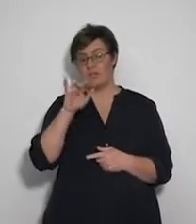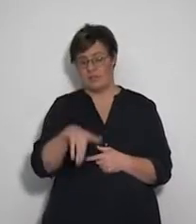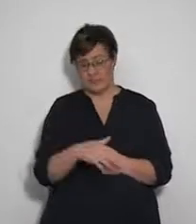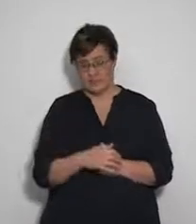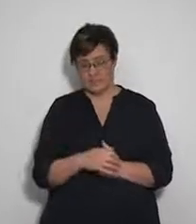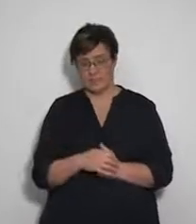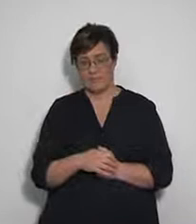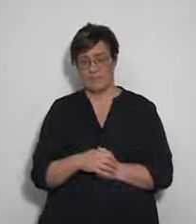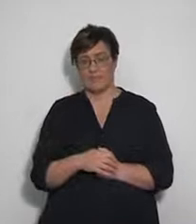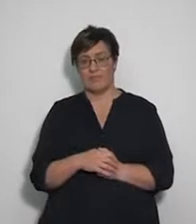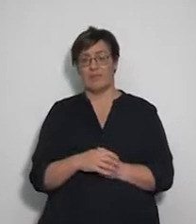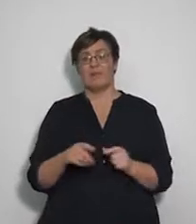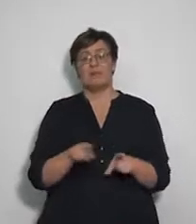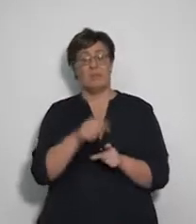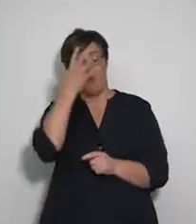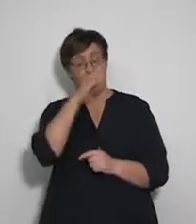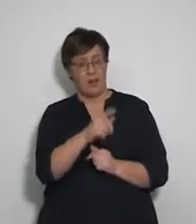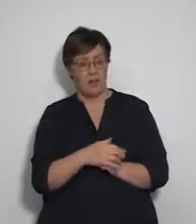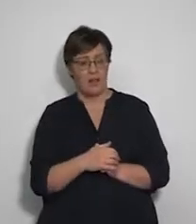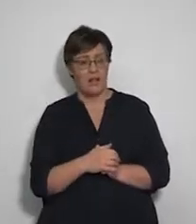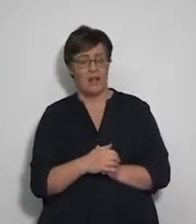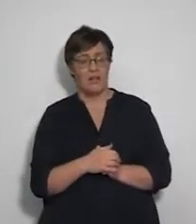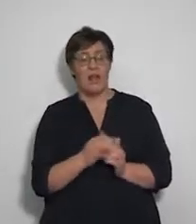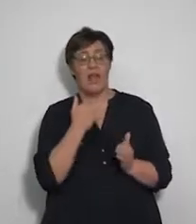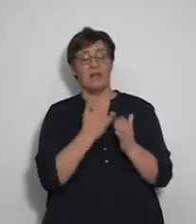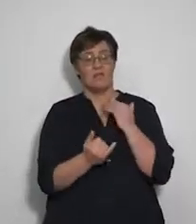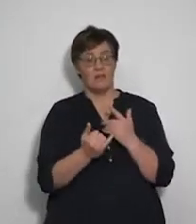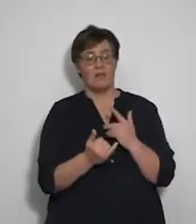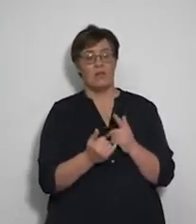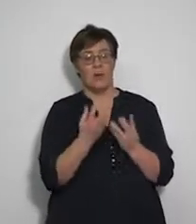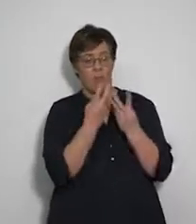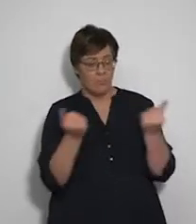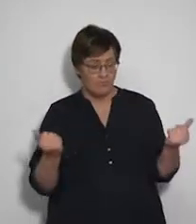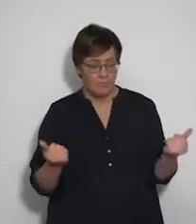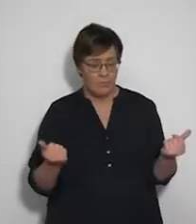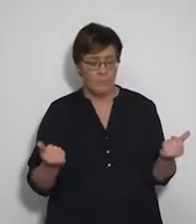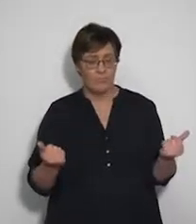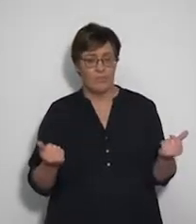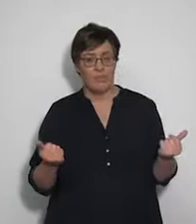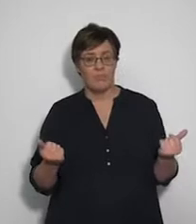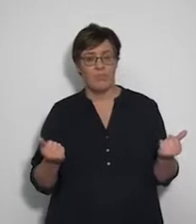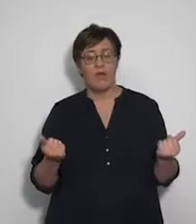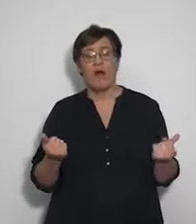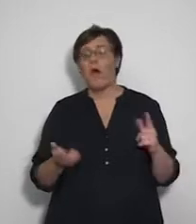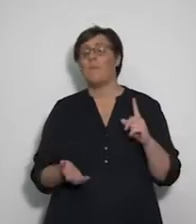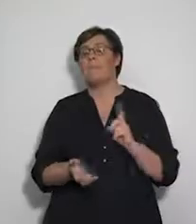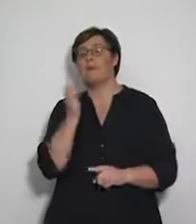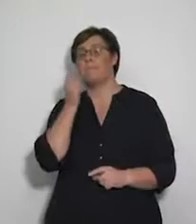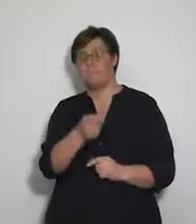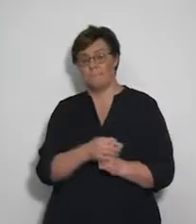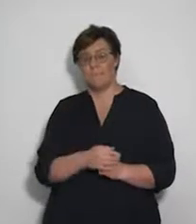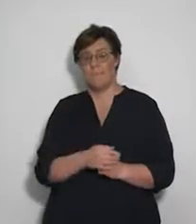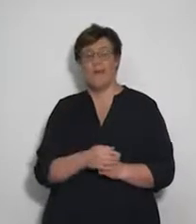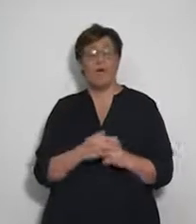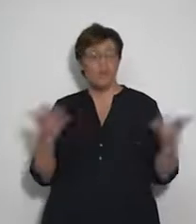the parents. We also know that individuals that go missing and often can be established. So there's lots